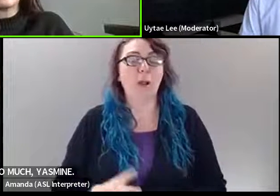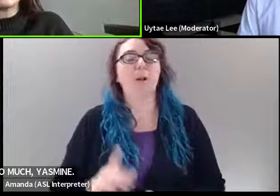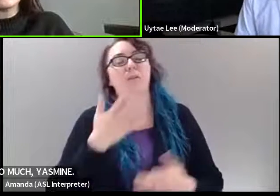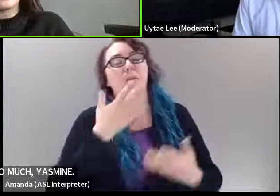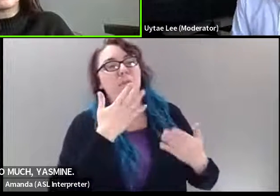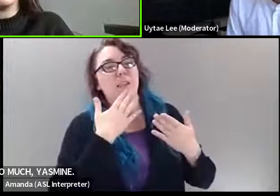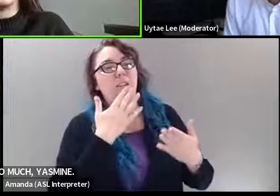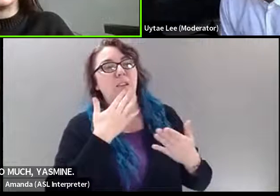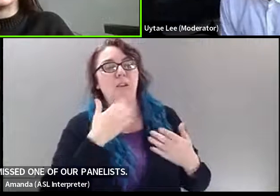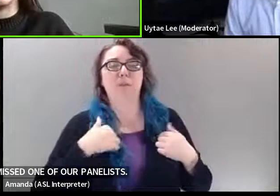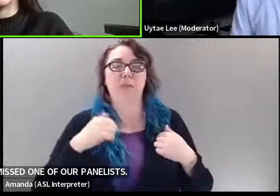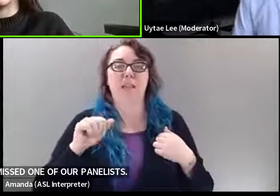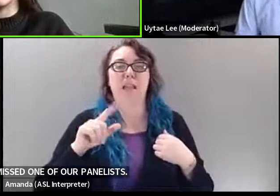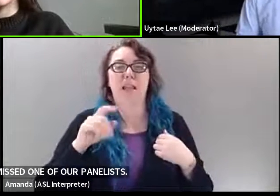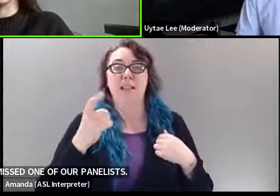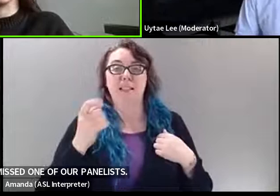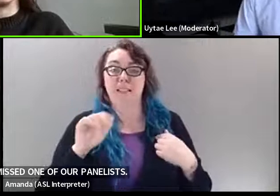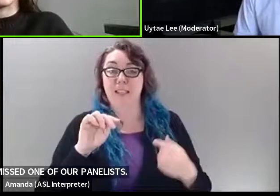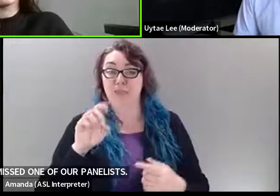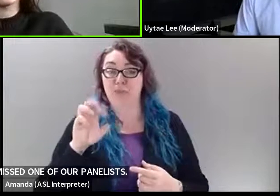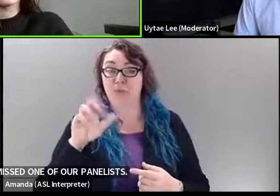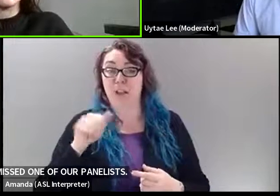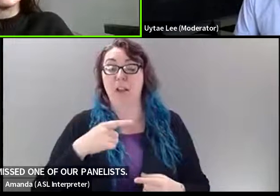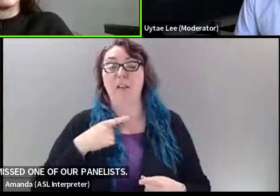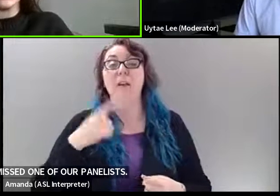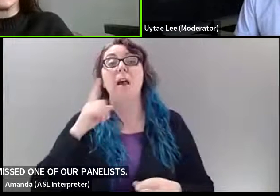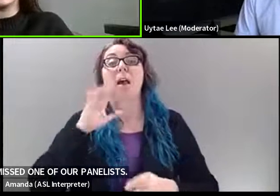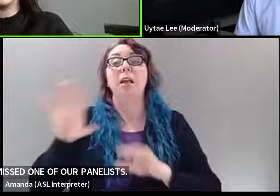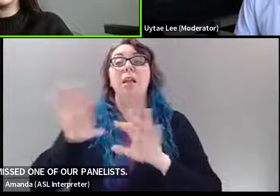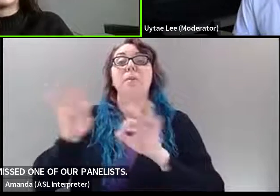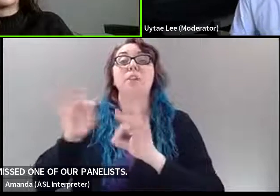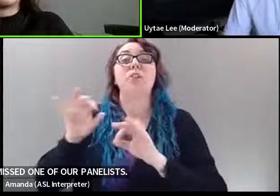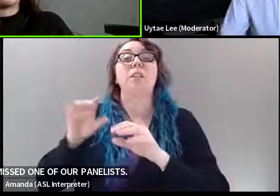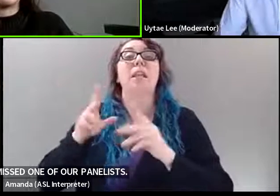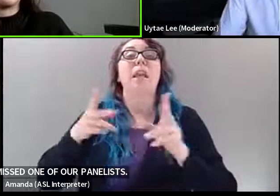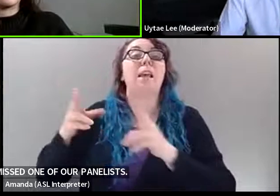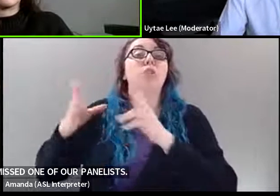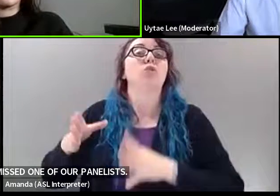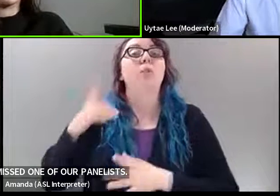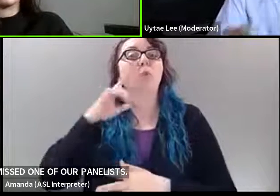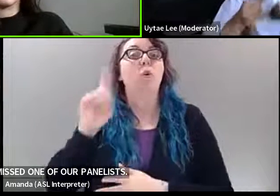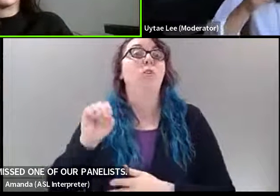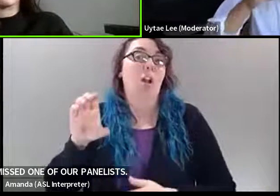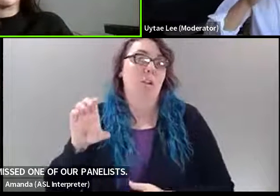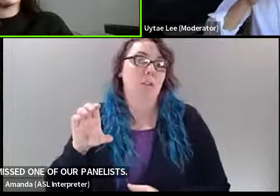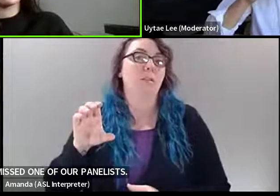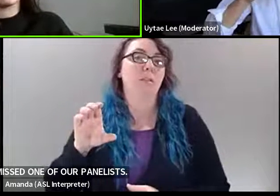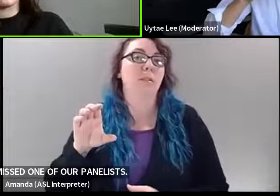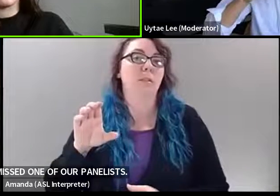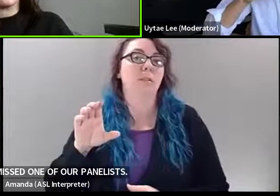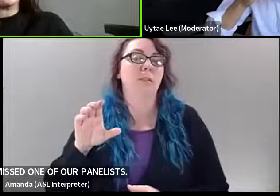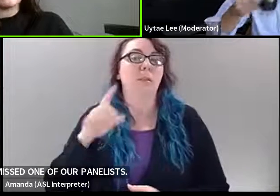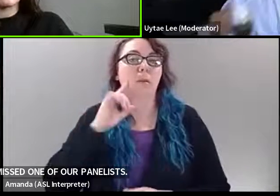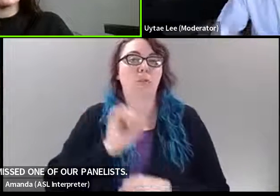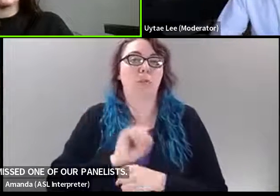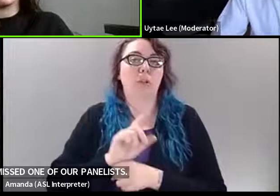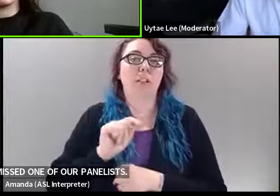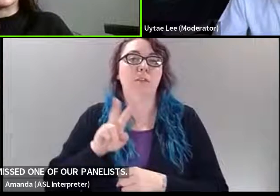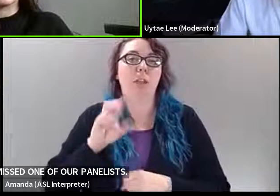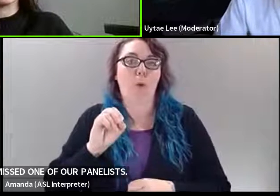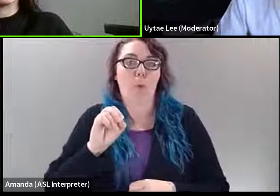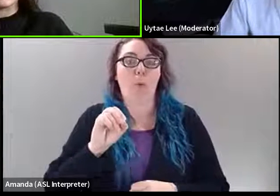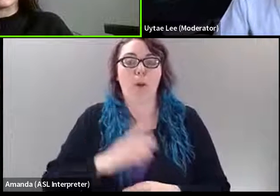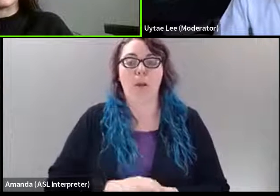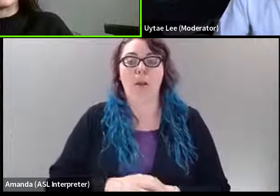Alexandra Roberts. I'm the commissioning editor of Docs at TVO. I am a pale-skinned woman with long brown hair,